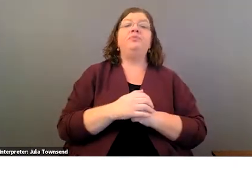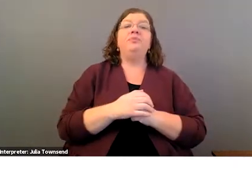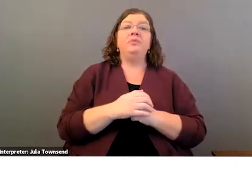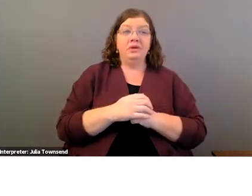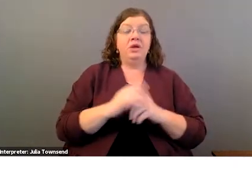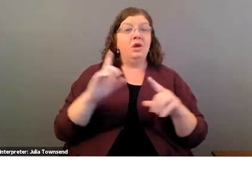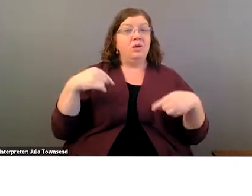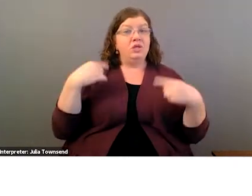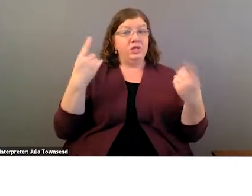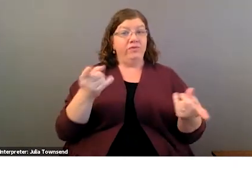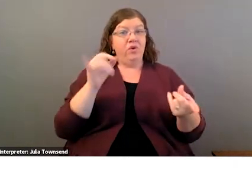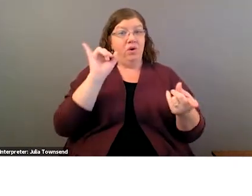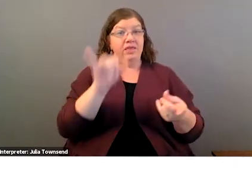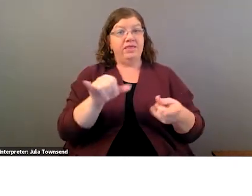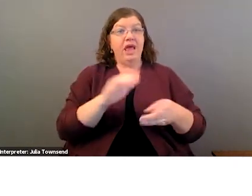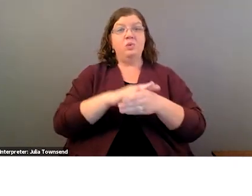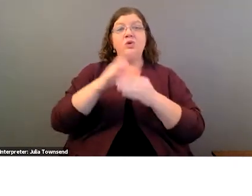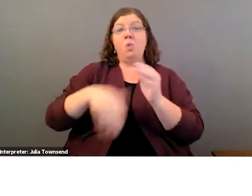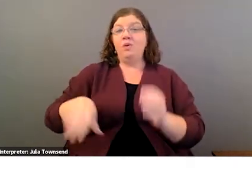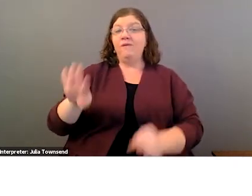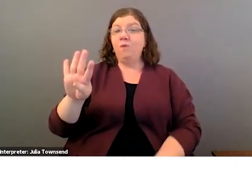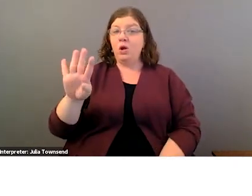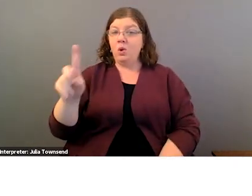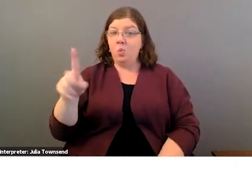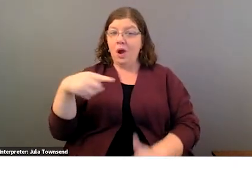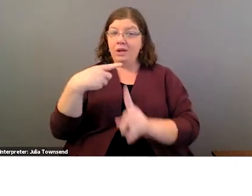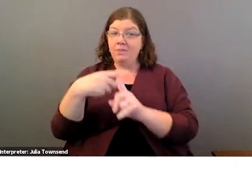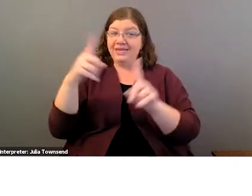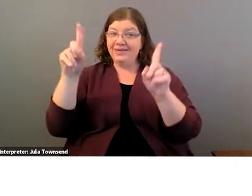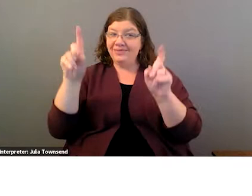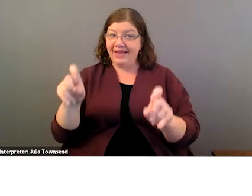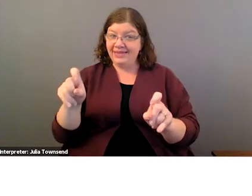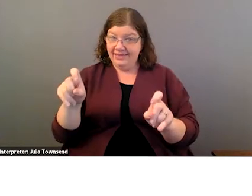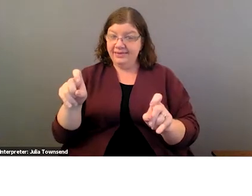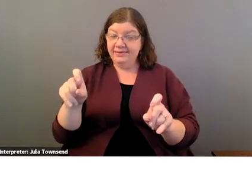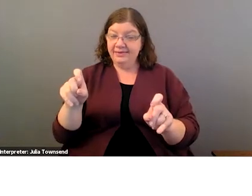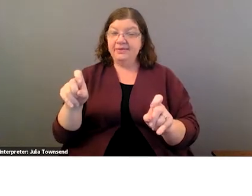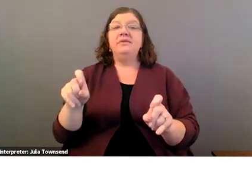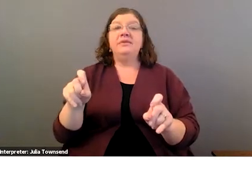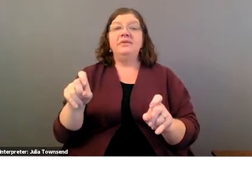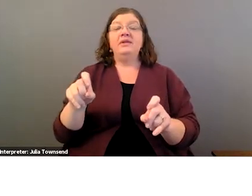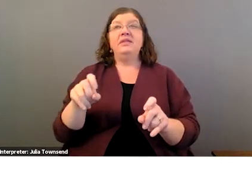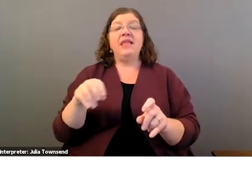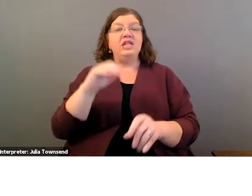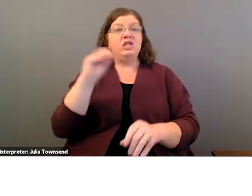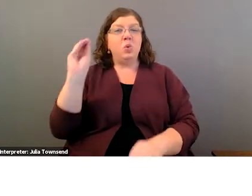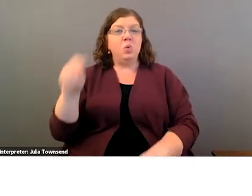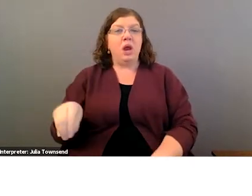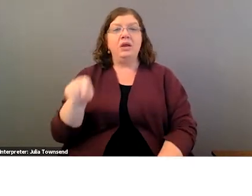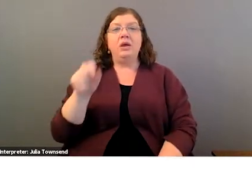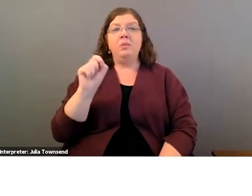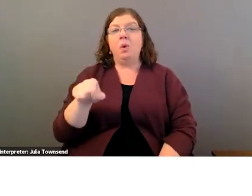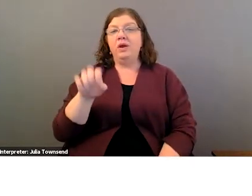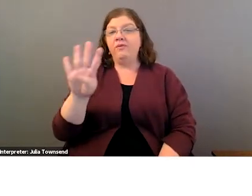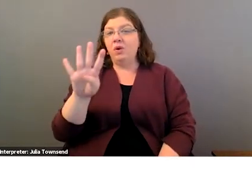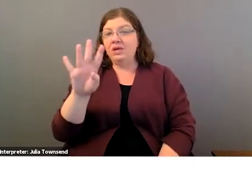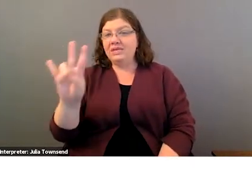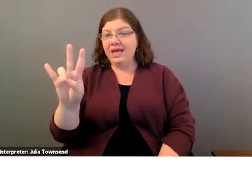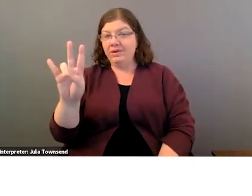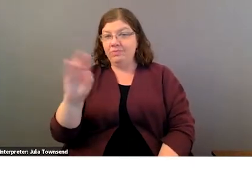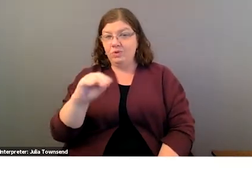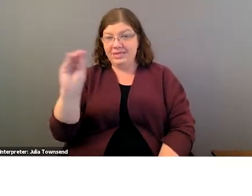far, that has yielded 41 positive tests. That's a positivity rate of